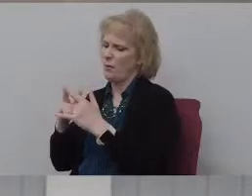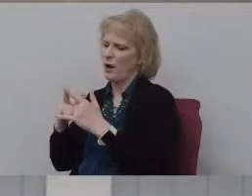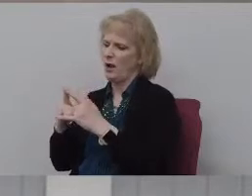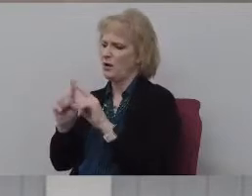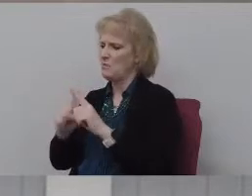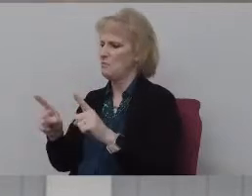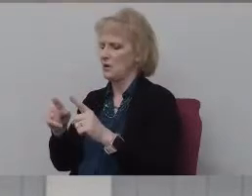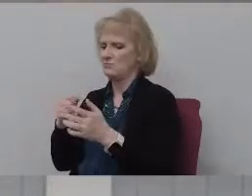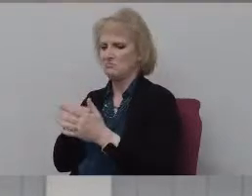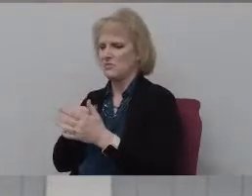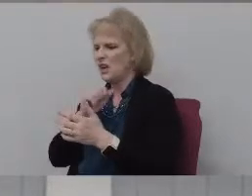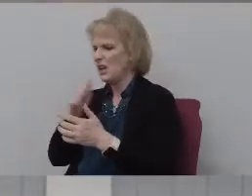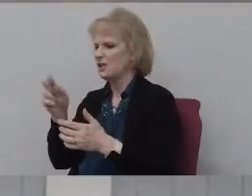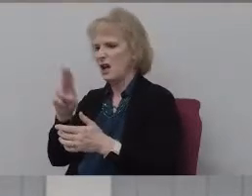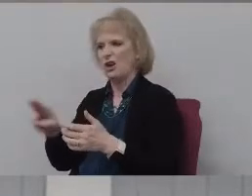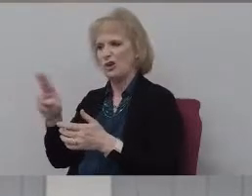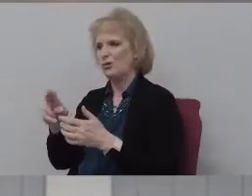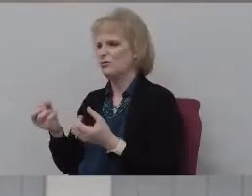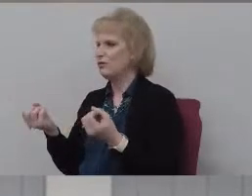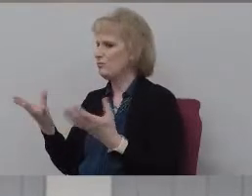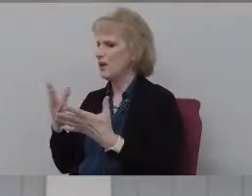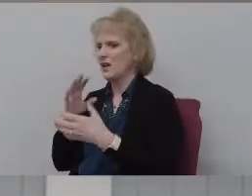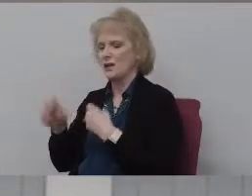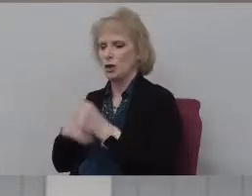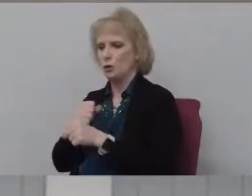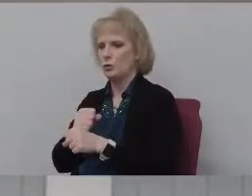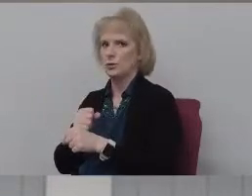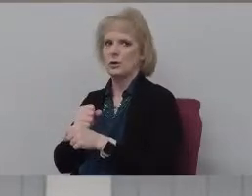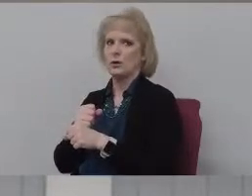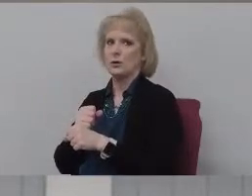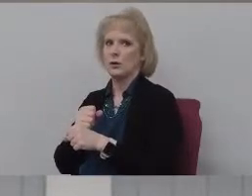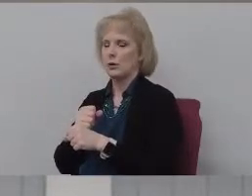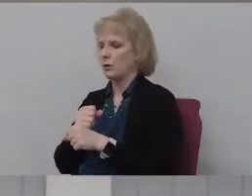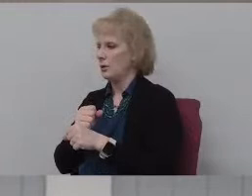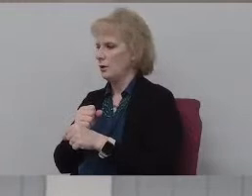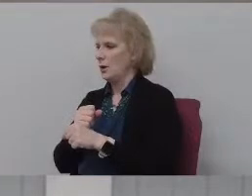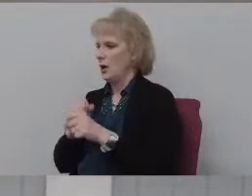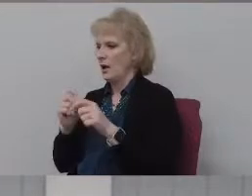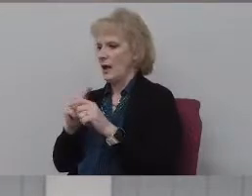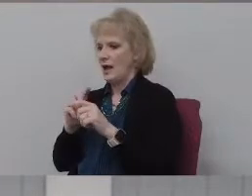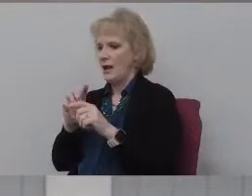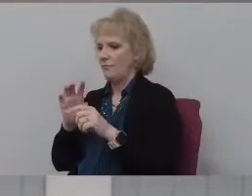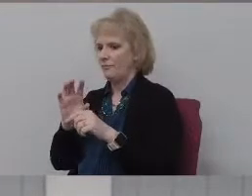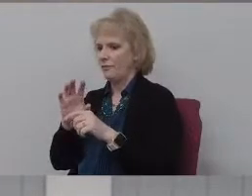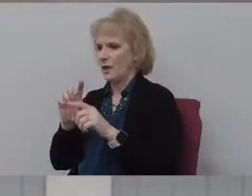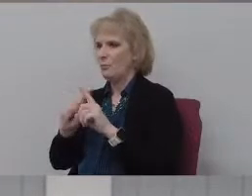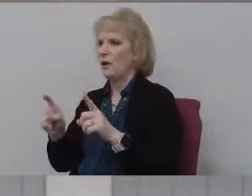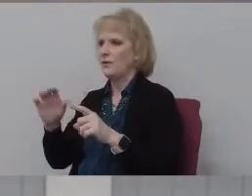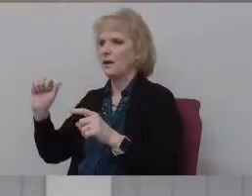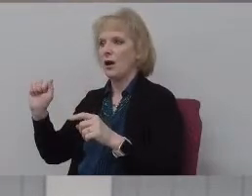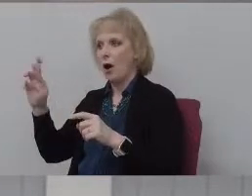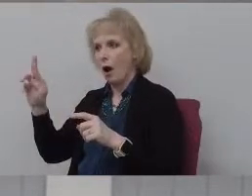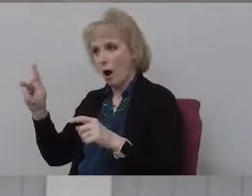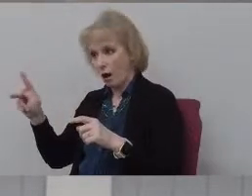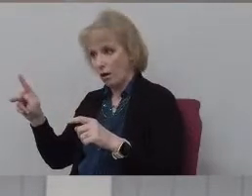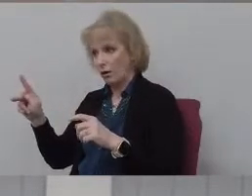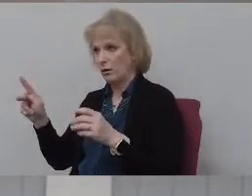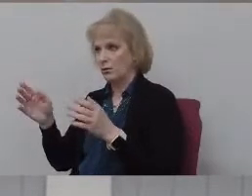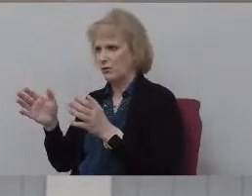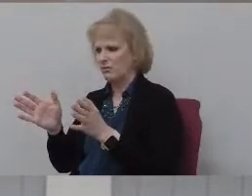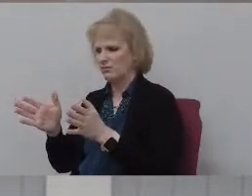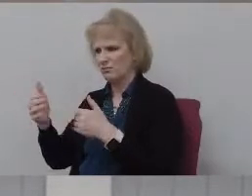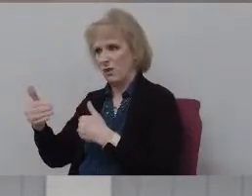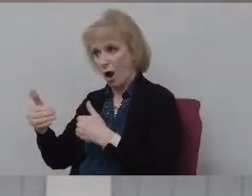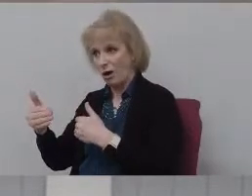the ark hasn't been there. It's in another place, and so he's going to have to go get the ark, and he's going to have to bring it to Jerusalem, and then he's going to, and what he does is, and